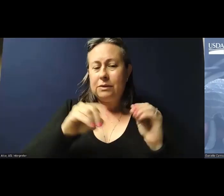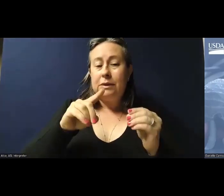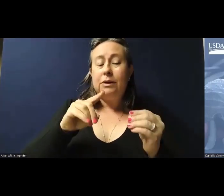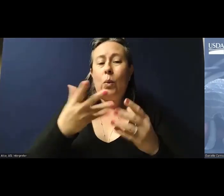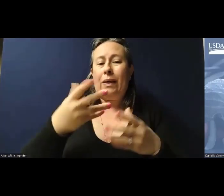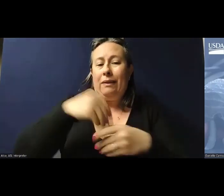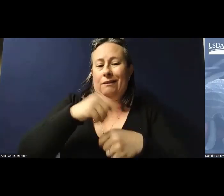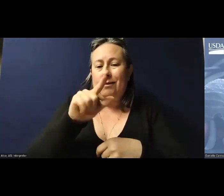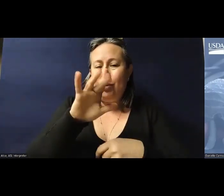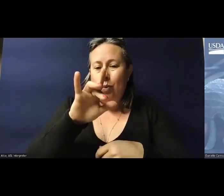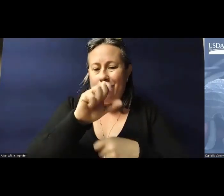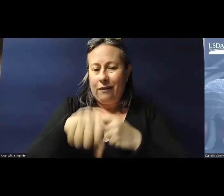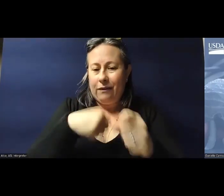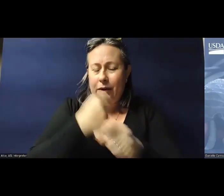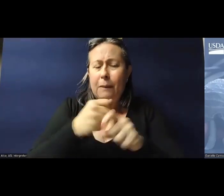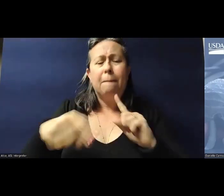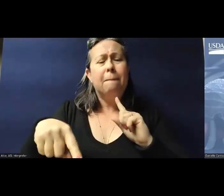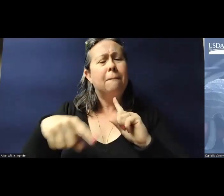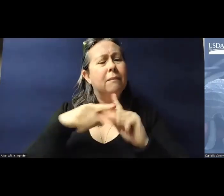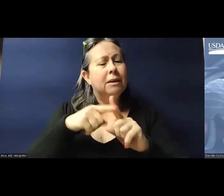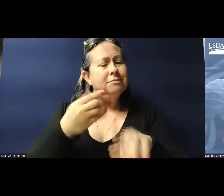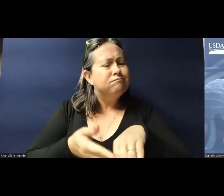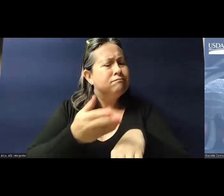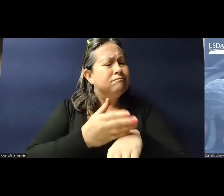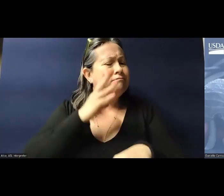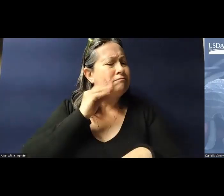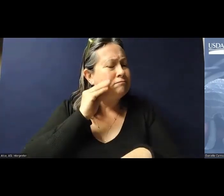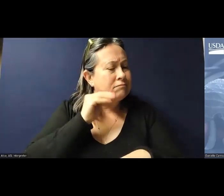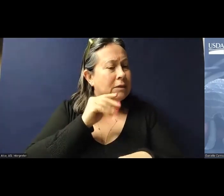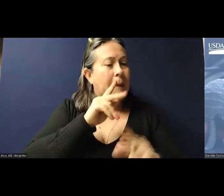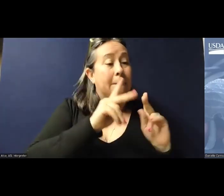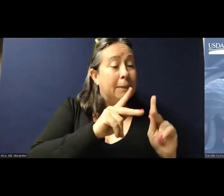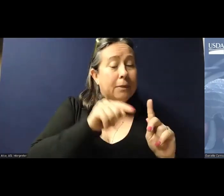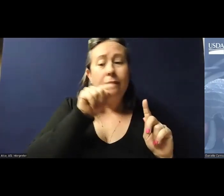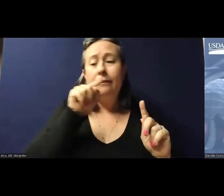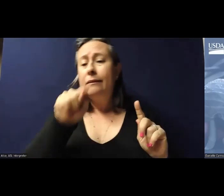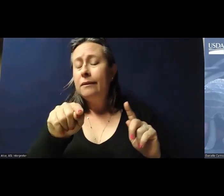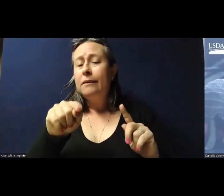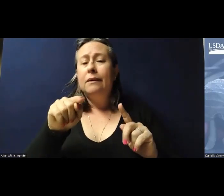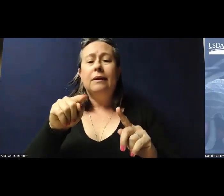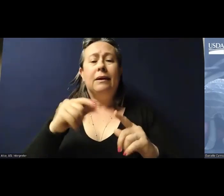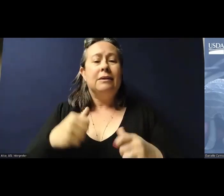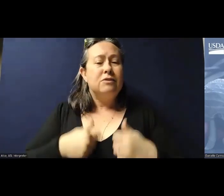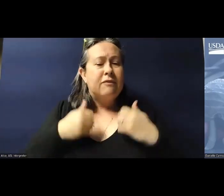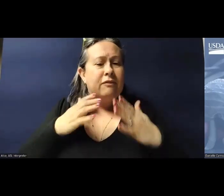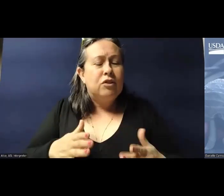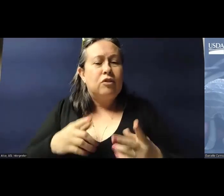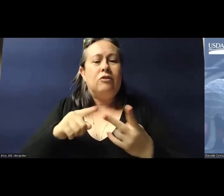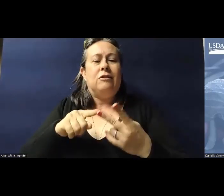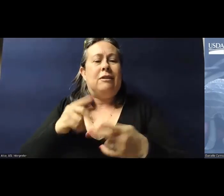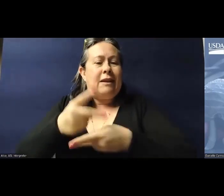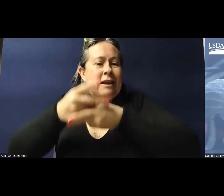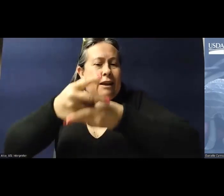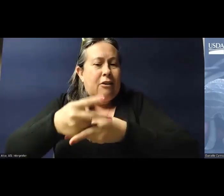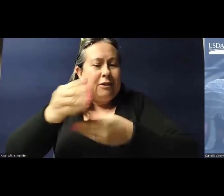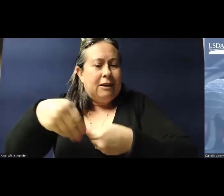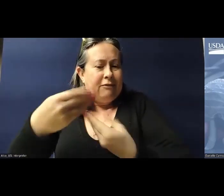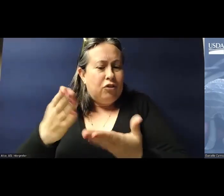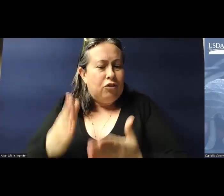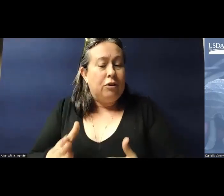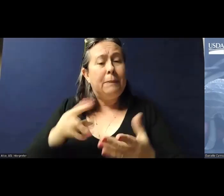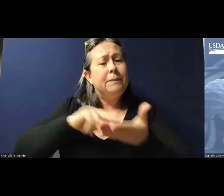years, and to improve the experience of people, their families, and caregivers living with and surviving cancer. This means investing